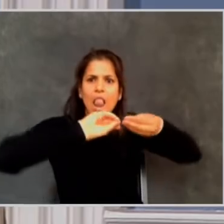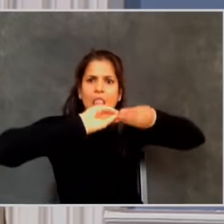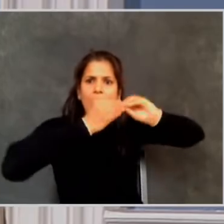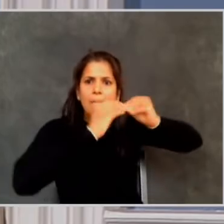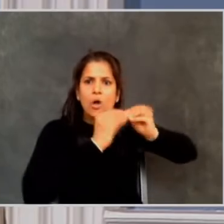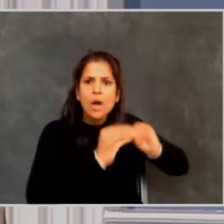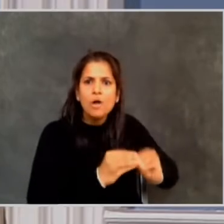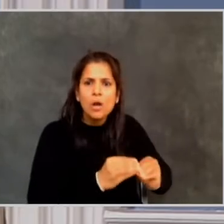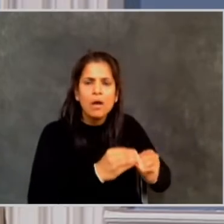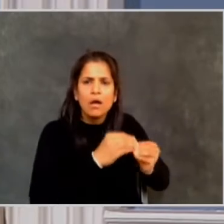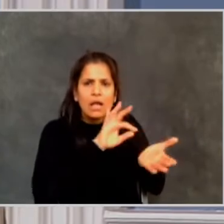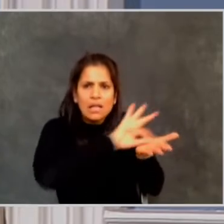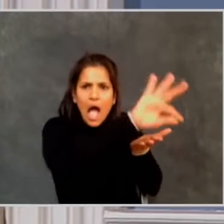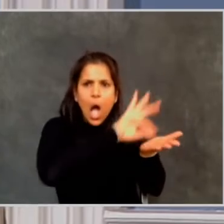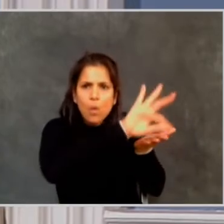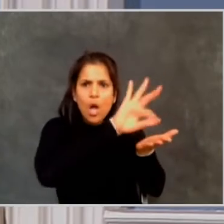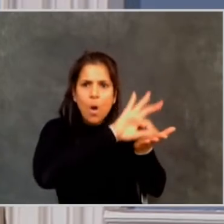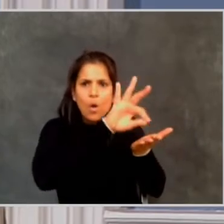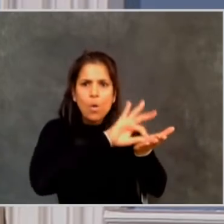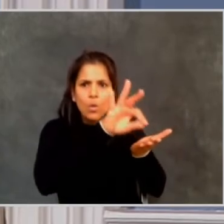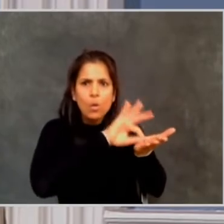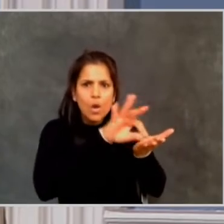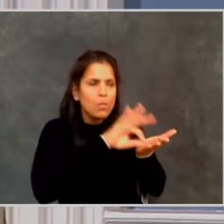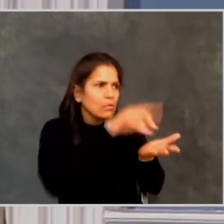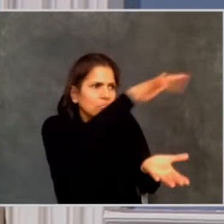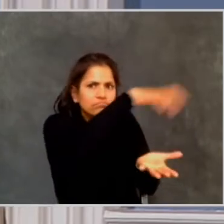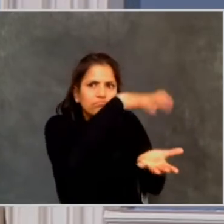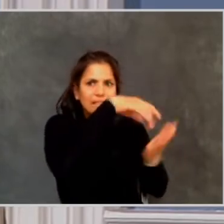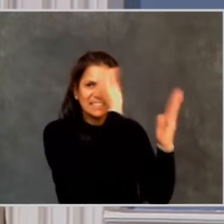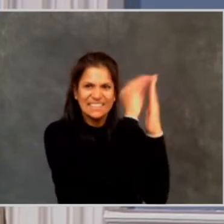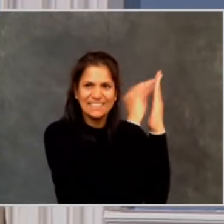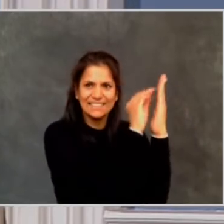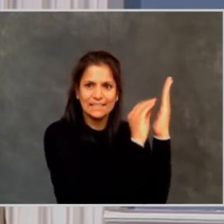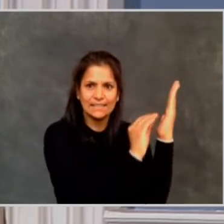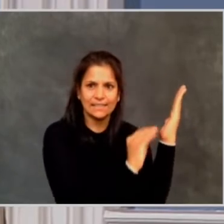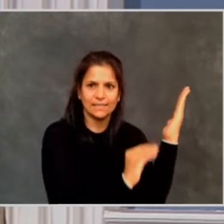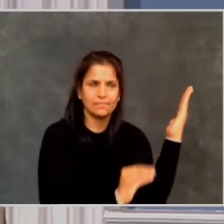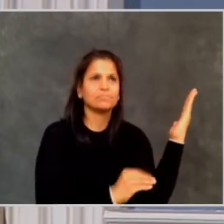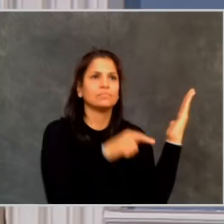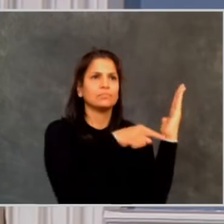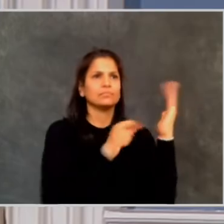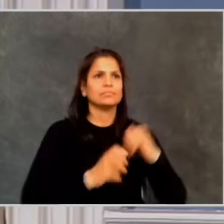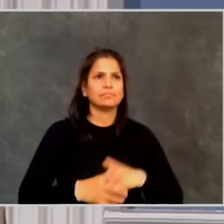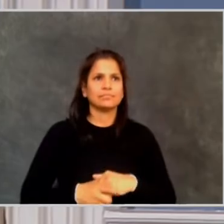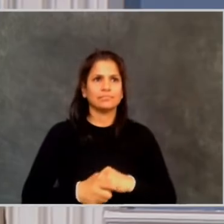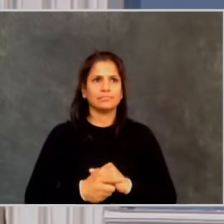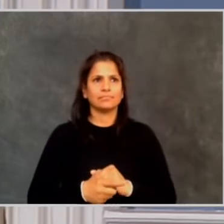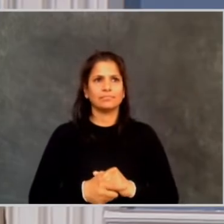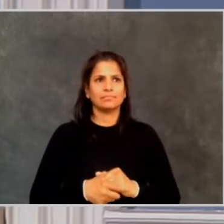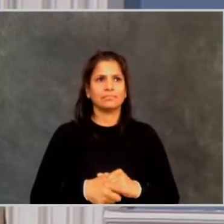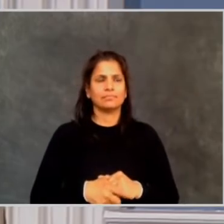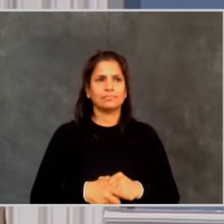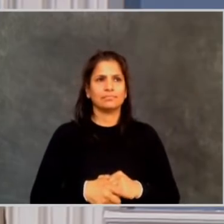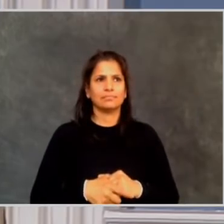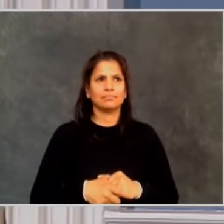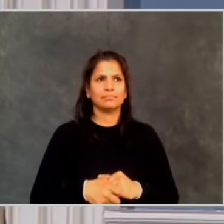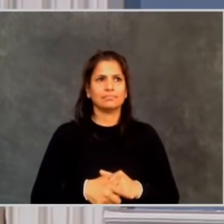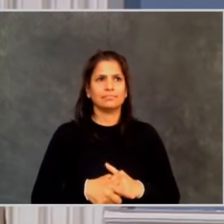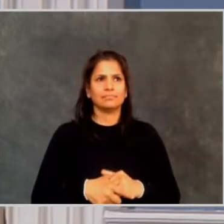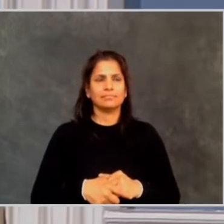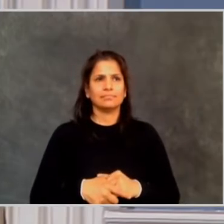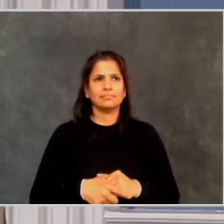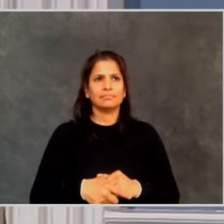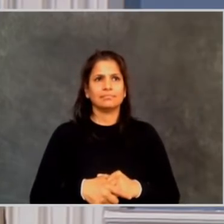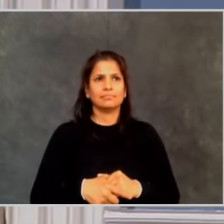virus behaves, but then how are New Yorkers behaving in terms of what we're asking them to do. And this is an acknowledgement